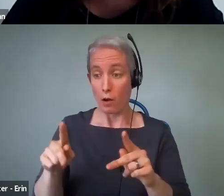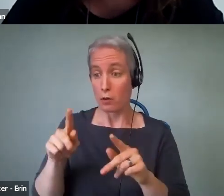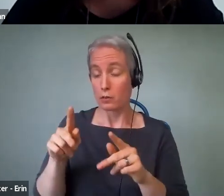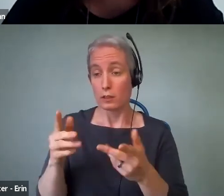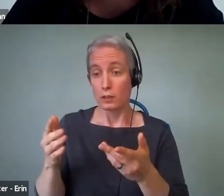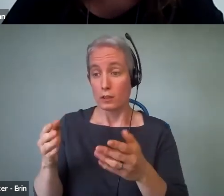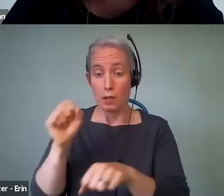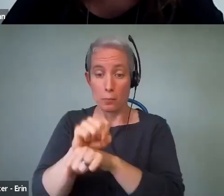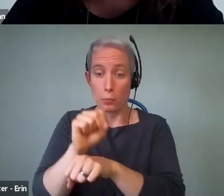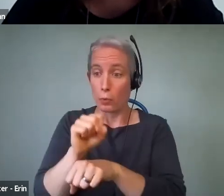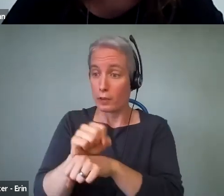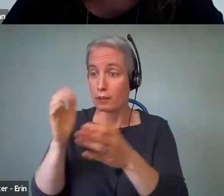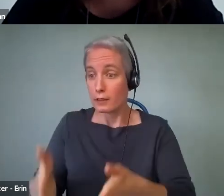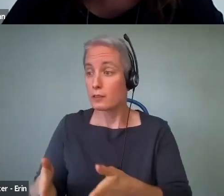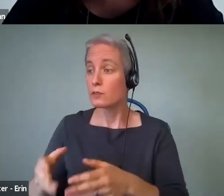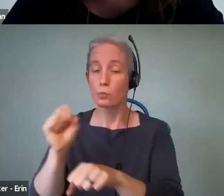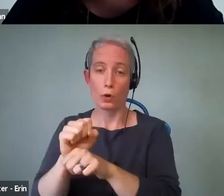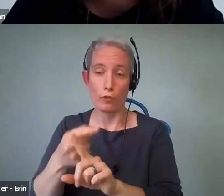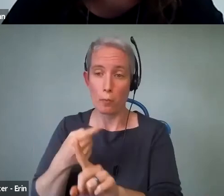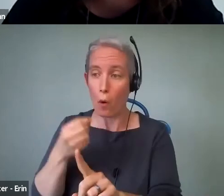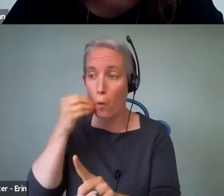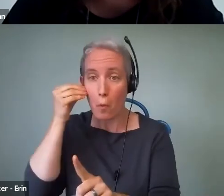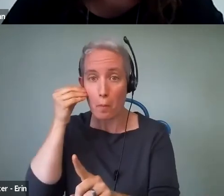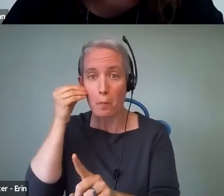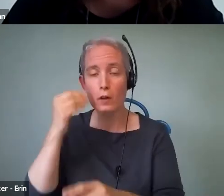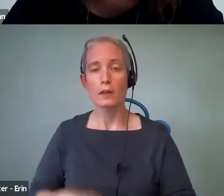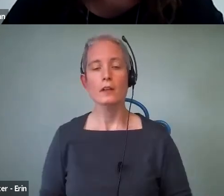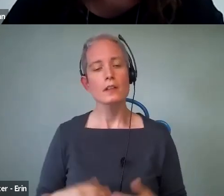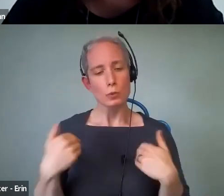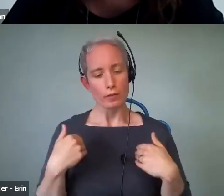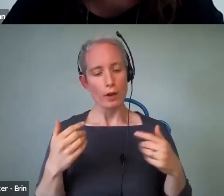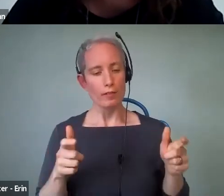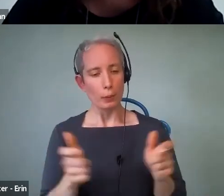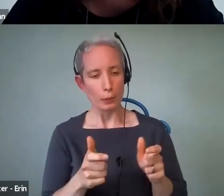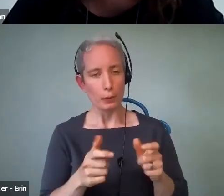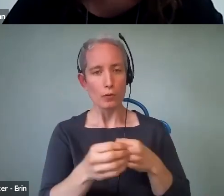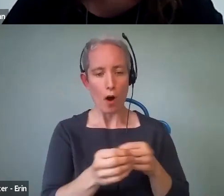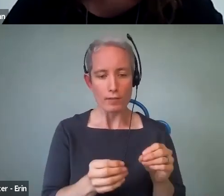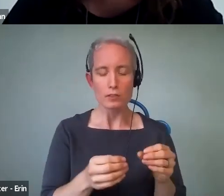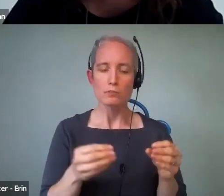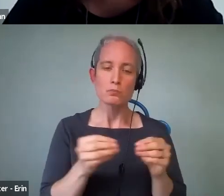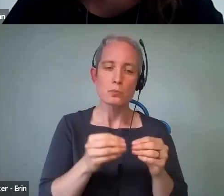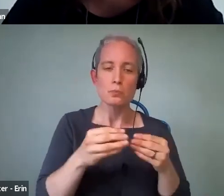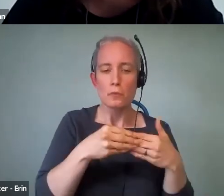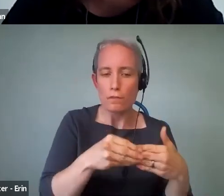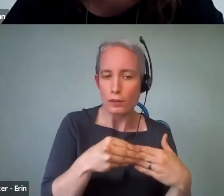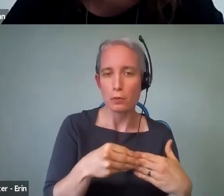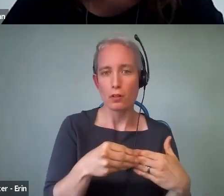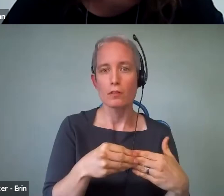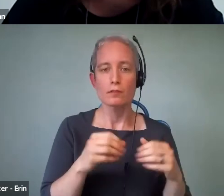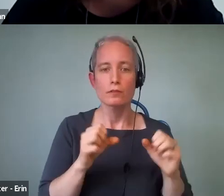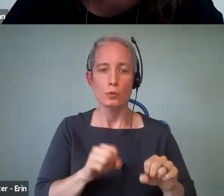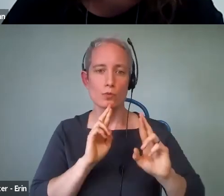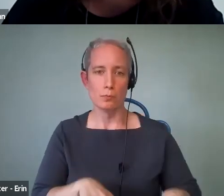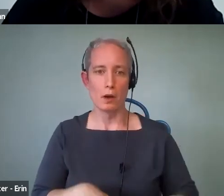until foreseeable future. So if you had a smaller place, it gives you agility and flexibility to respond.